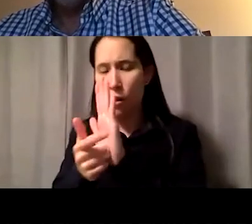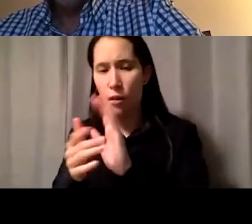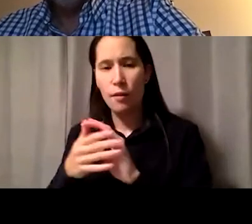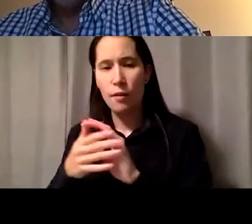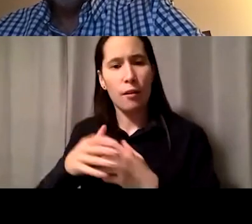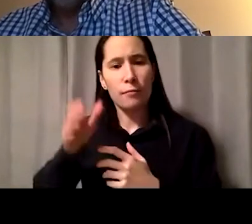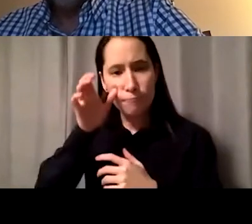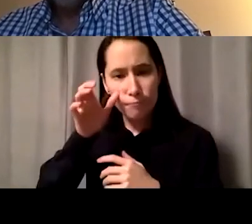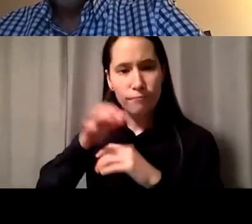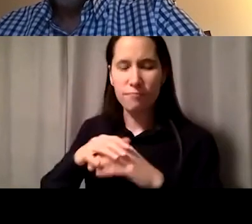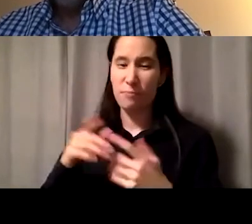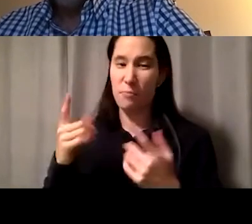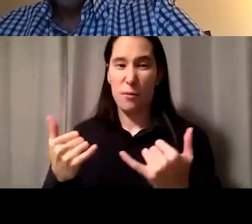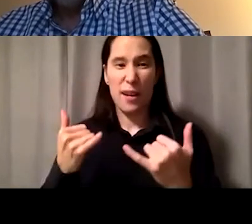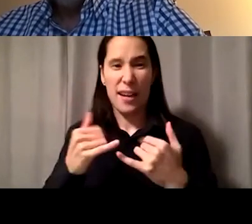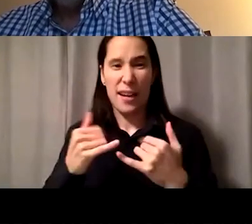now.